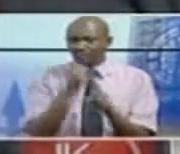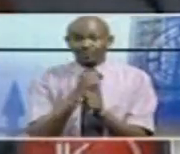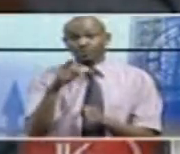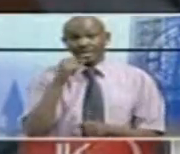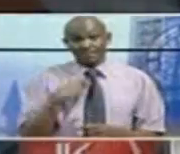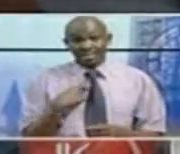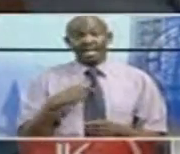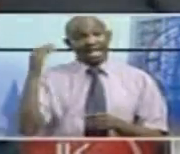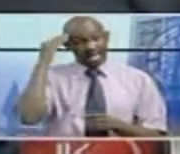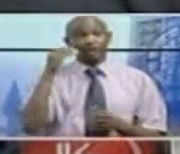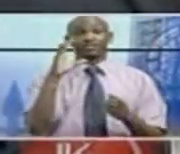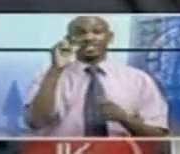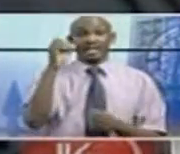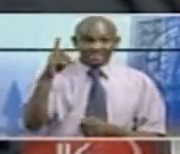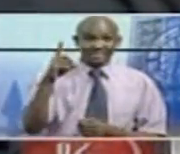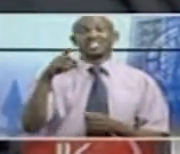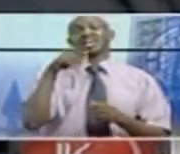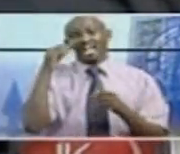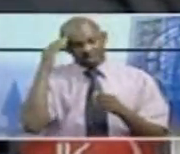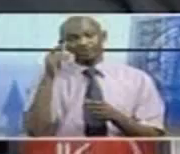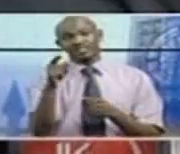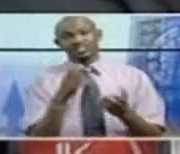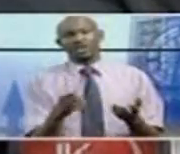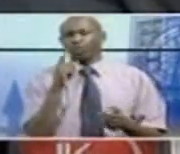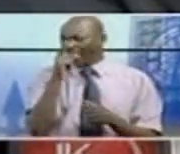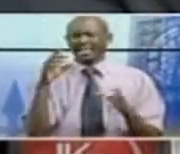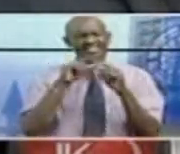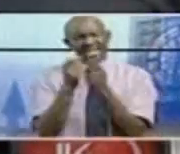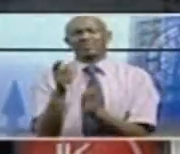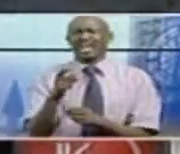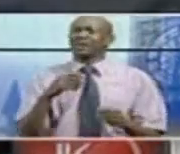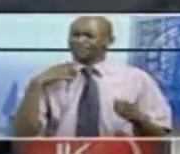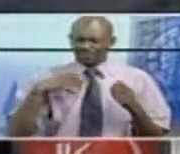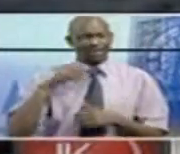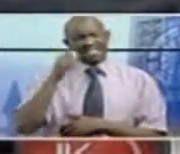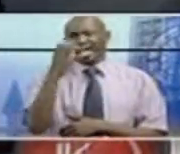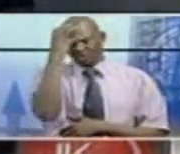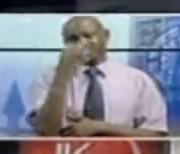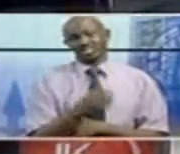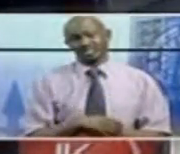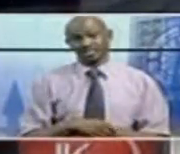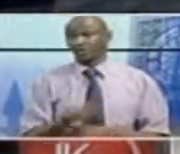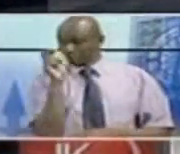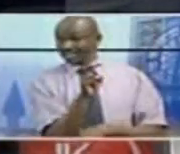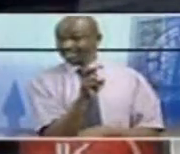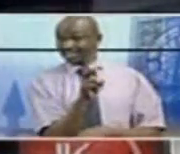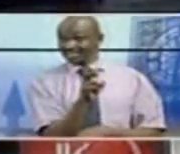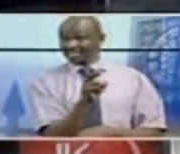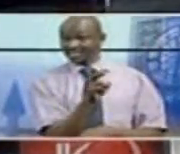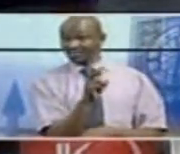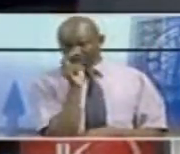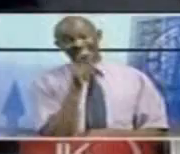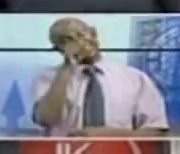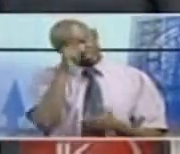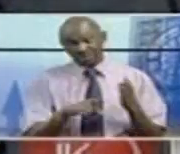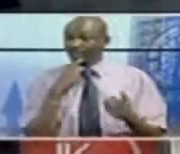me head of CID, head of this, from one community. It just annoys Kenyans. Take them to another place. You see? This is exactly what